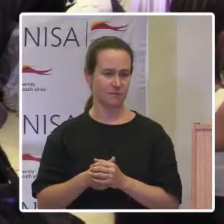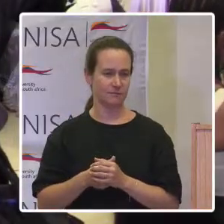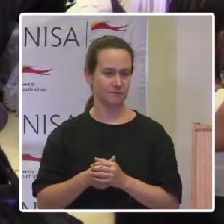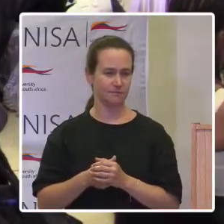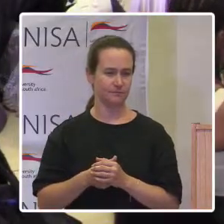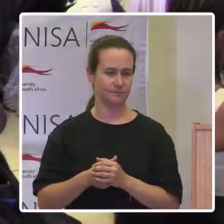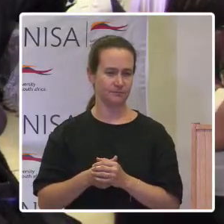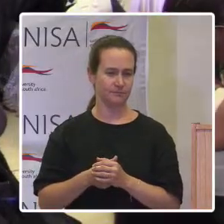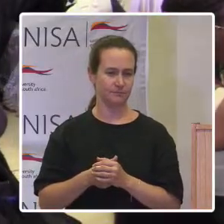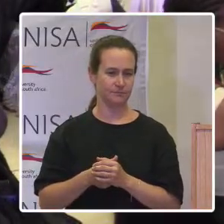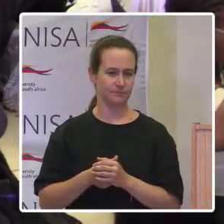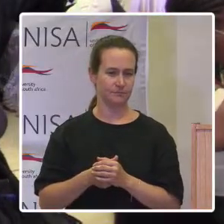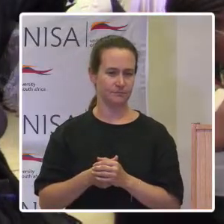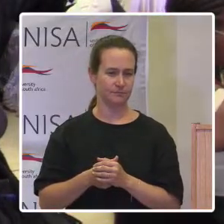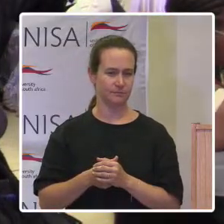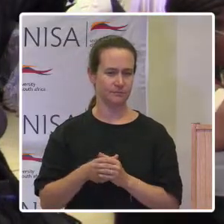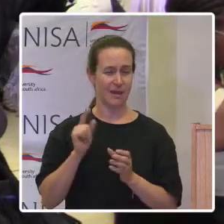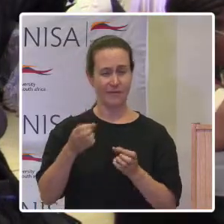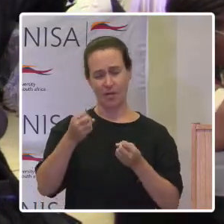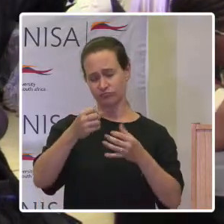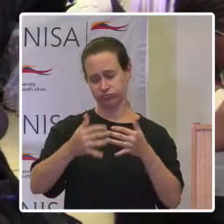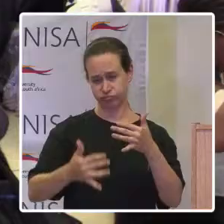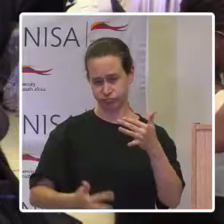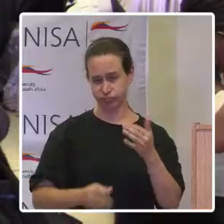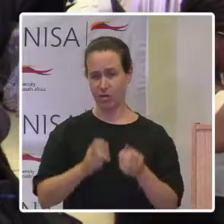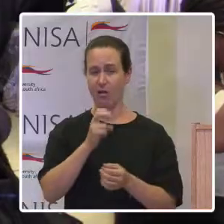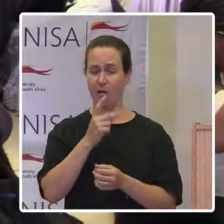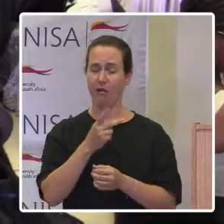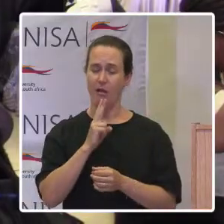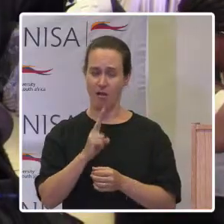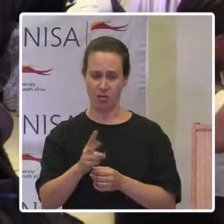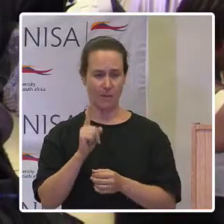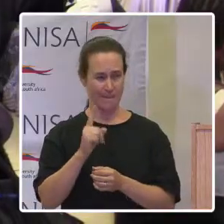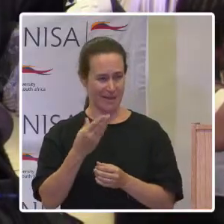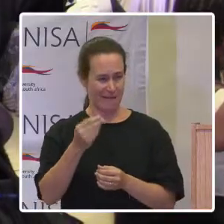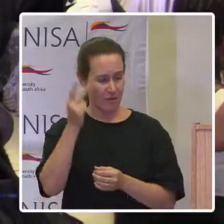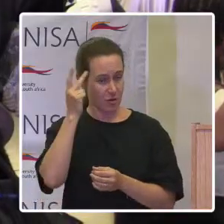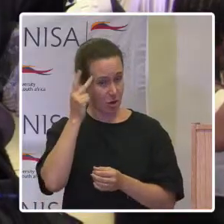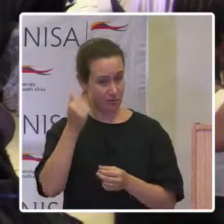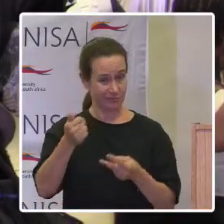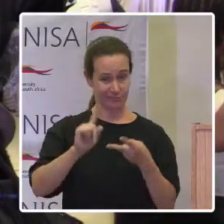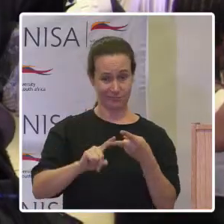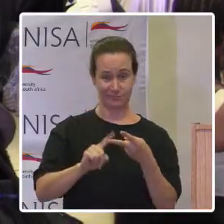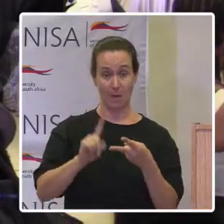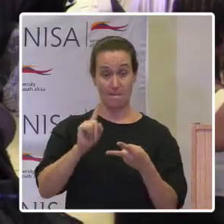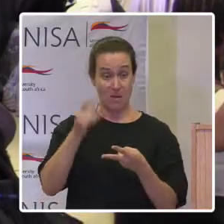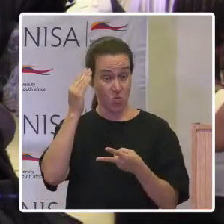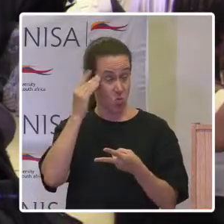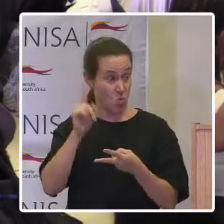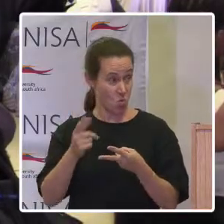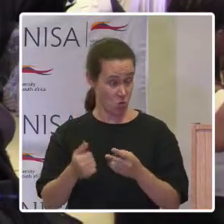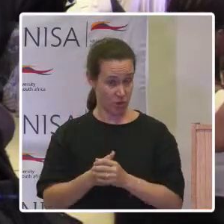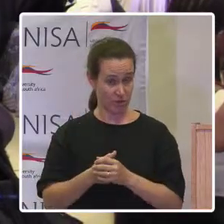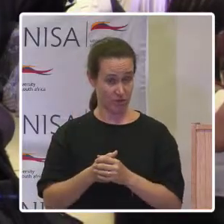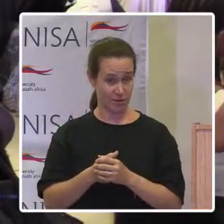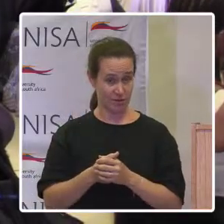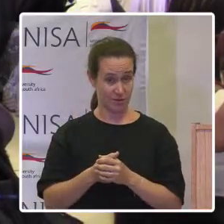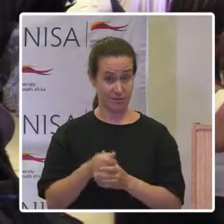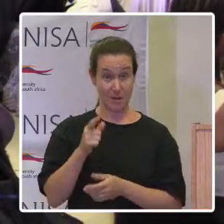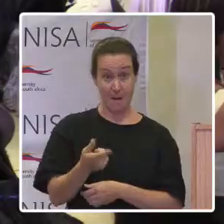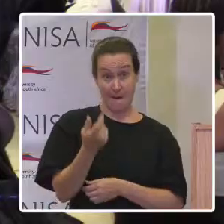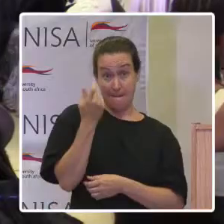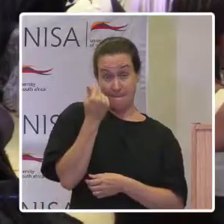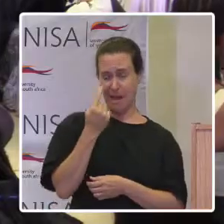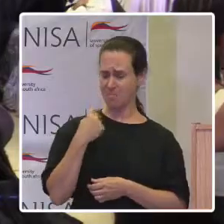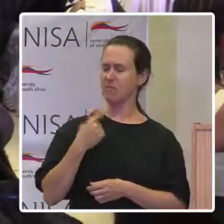And there's actually multiple answers to this. You have to marry knowledge, that's one. Two, you have to realize that money is not the